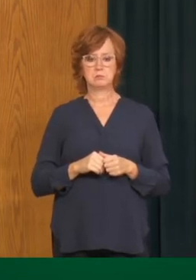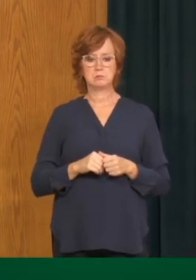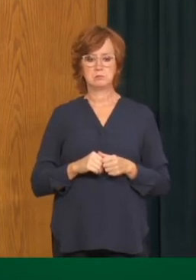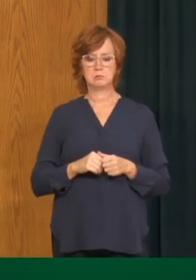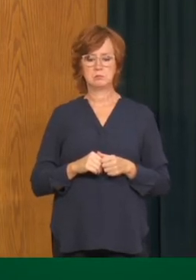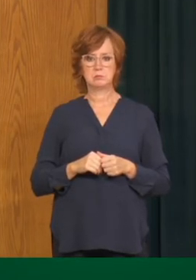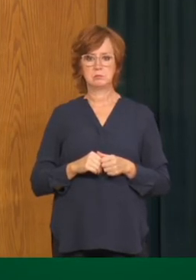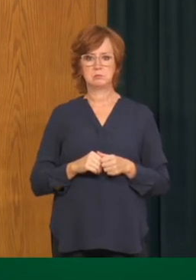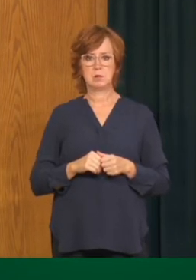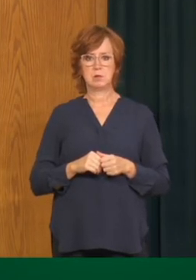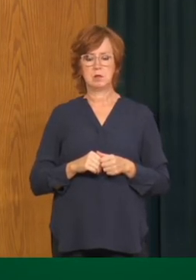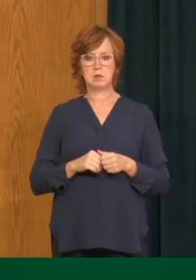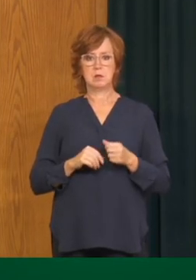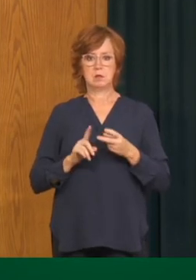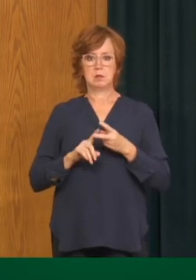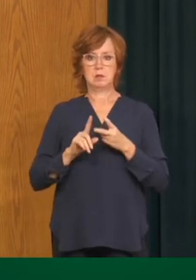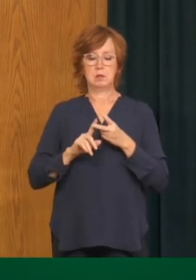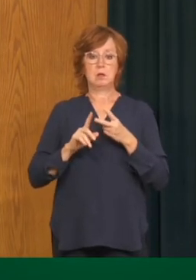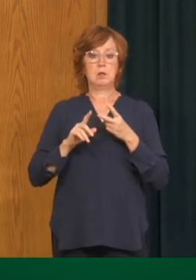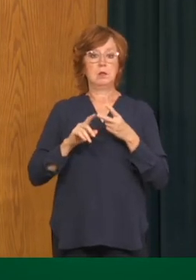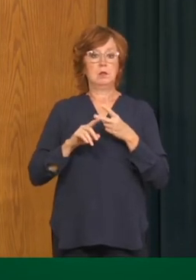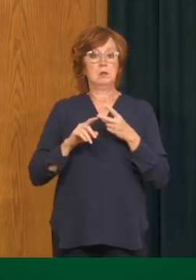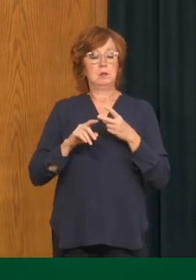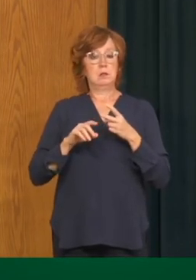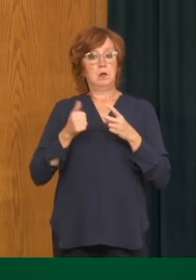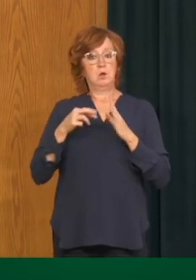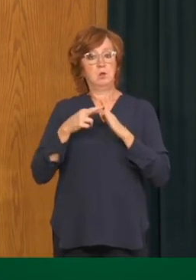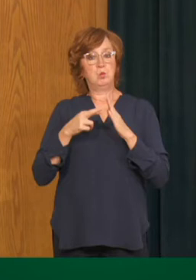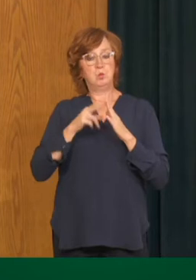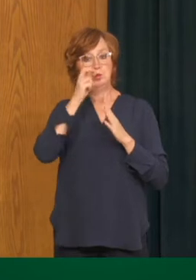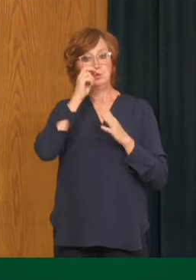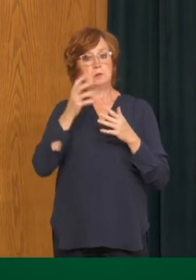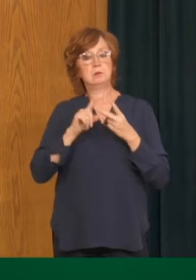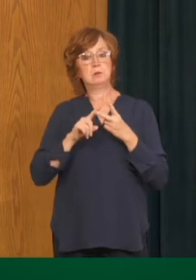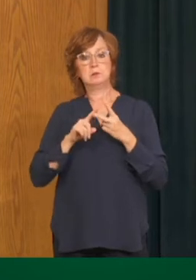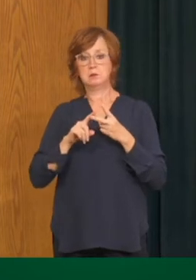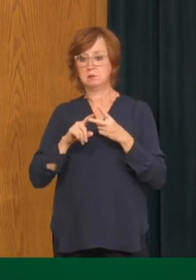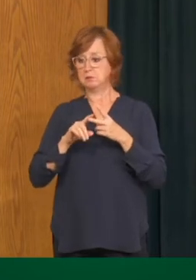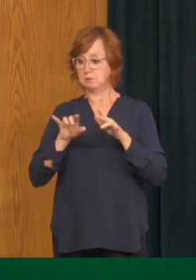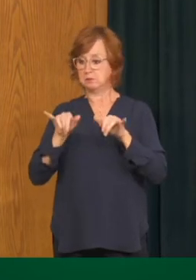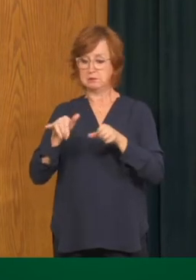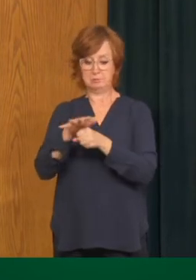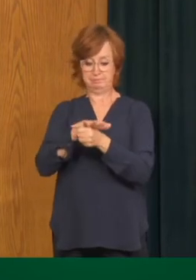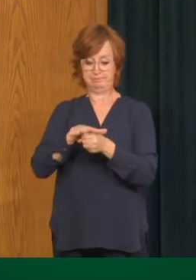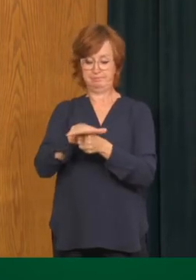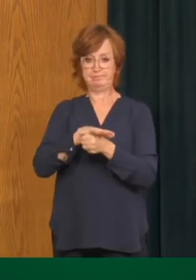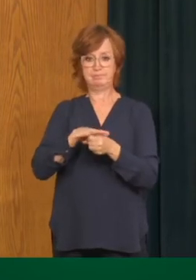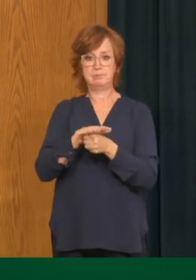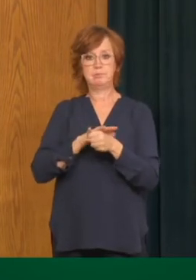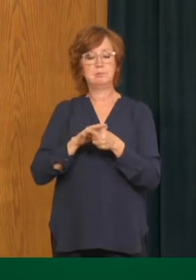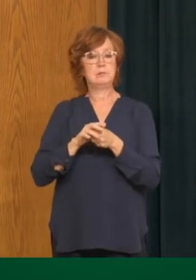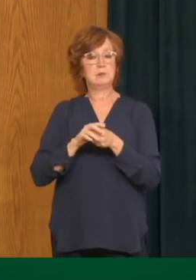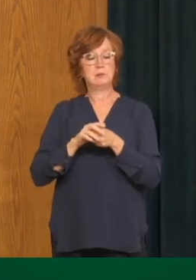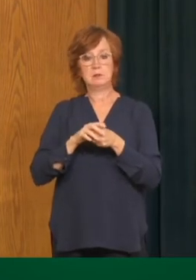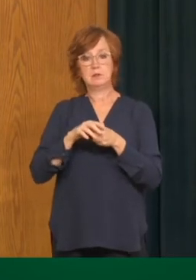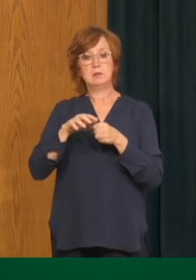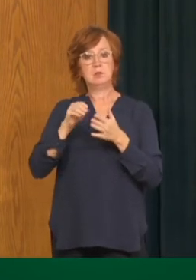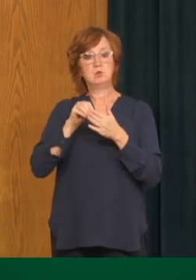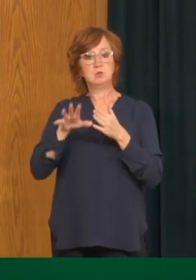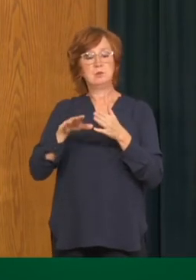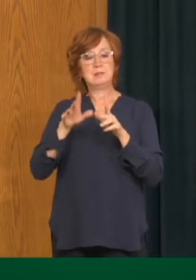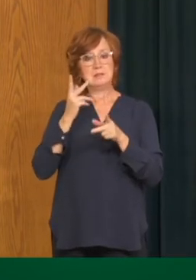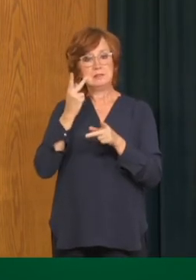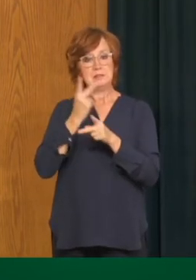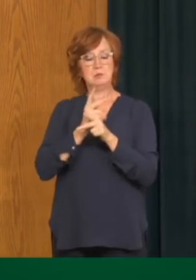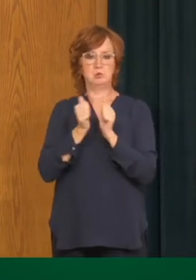children really are more or less interacting on a daily basis with 5 or 10 children who sit in the same place in